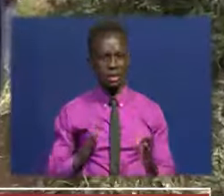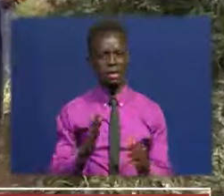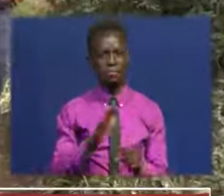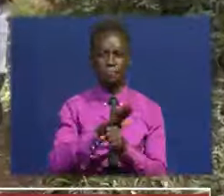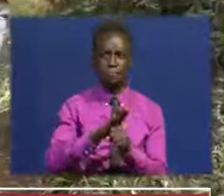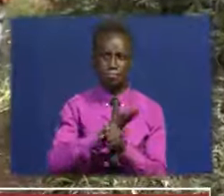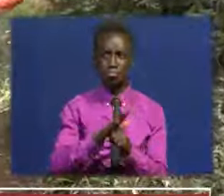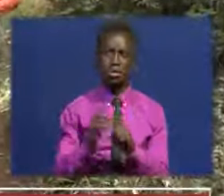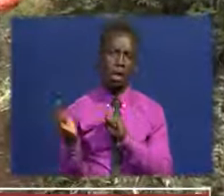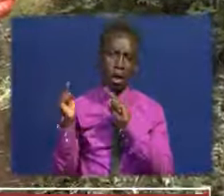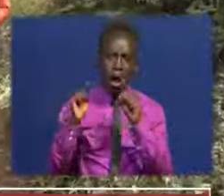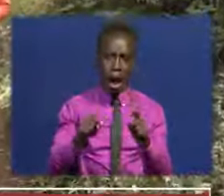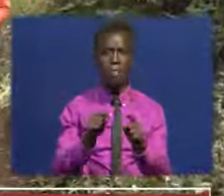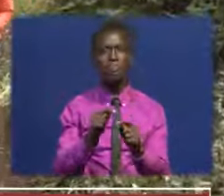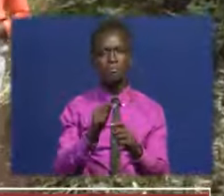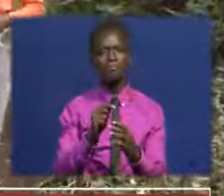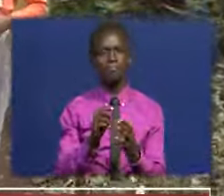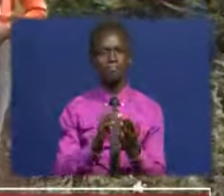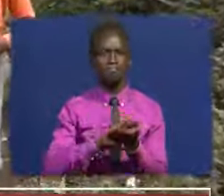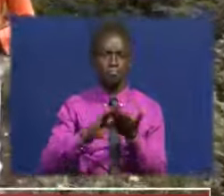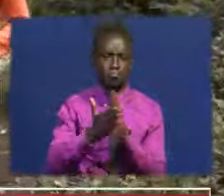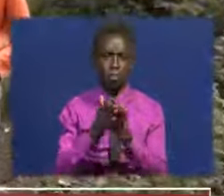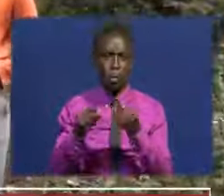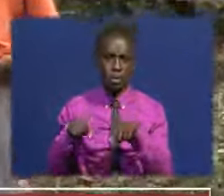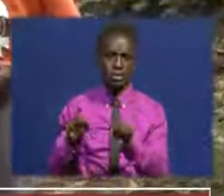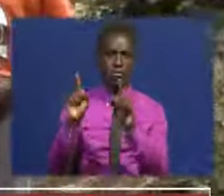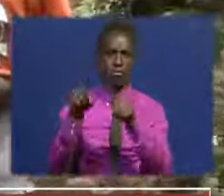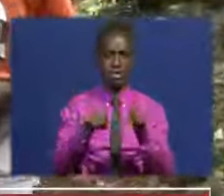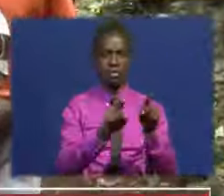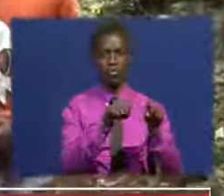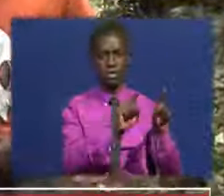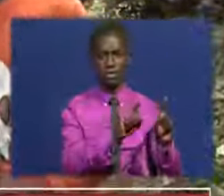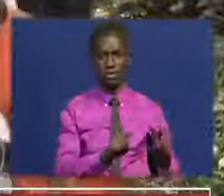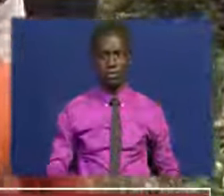themselves. Joseph Wakhungu, Darubini Wikendi.